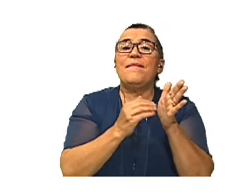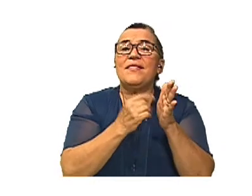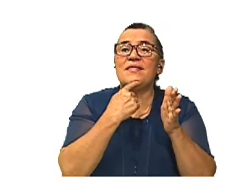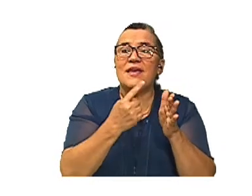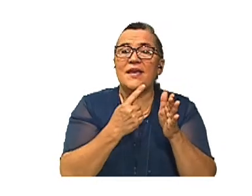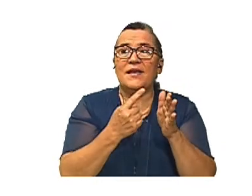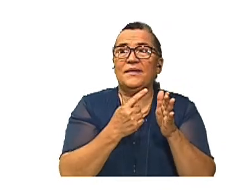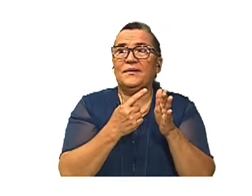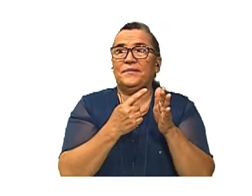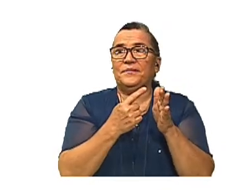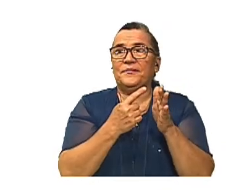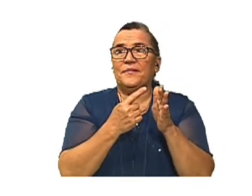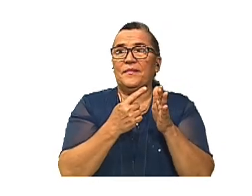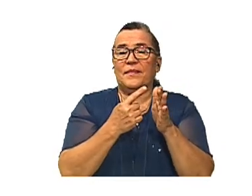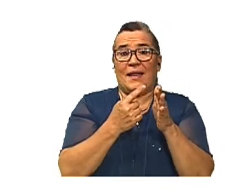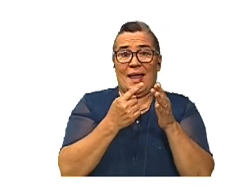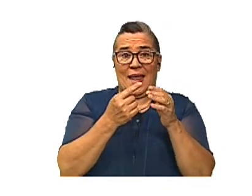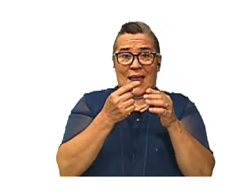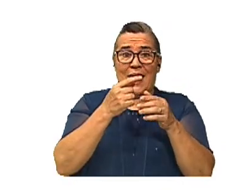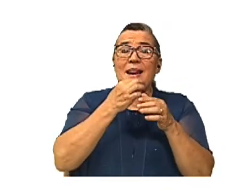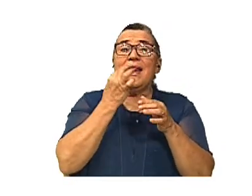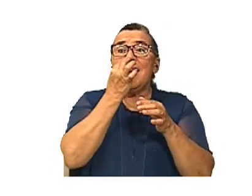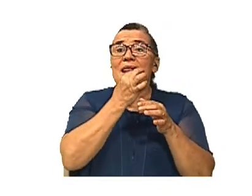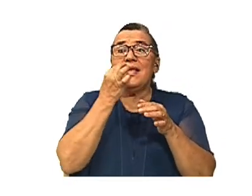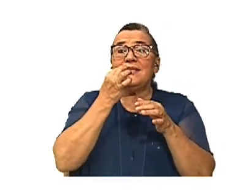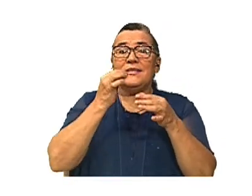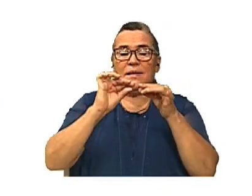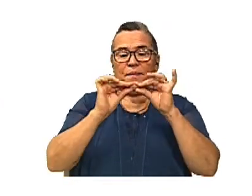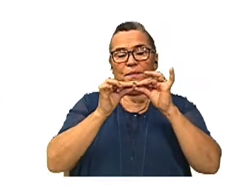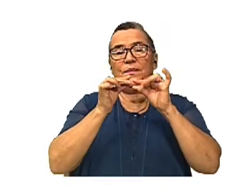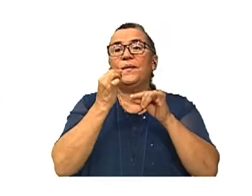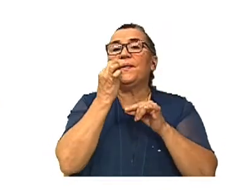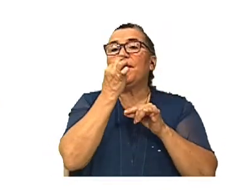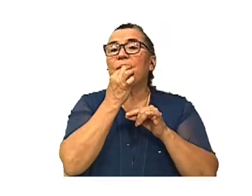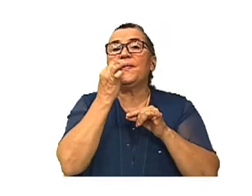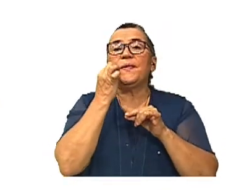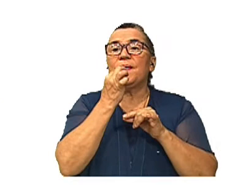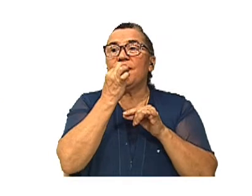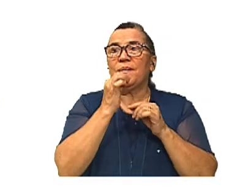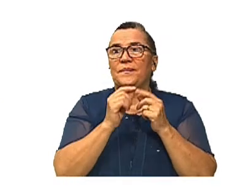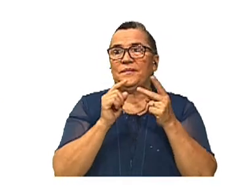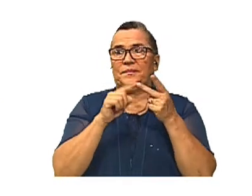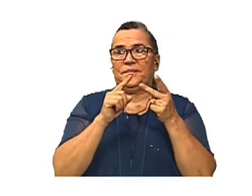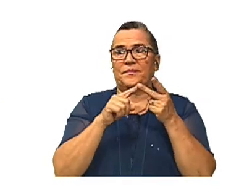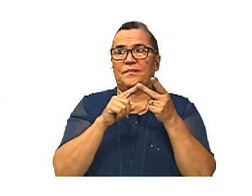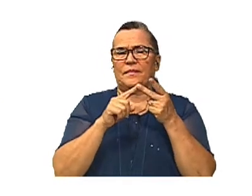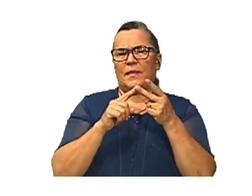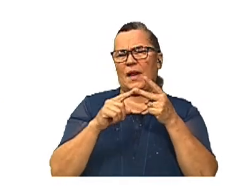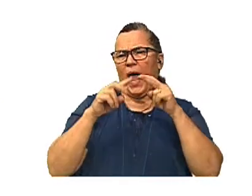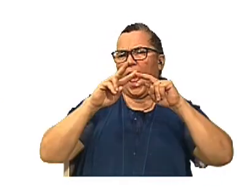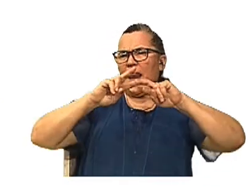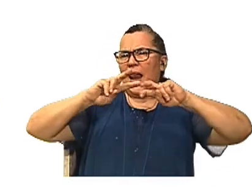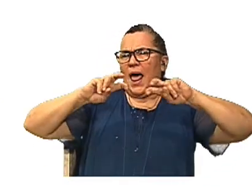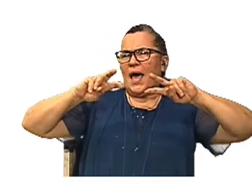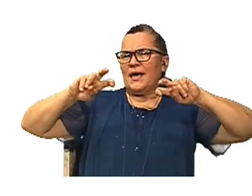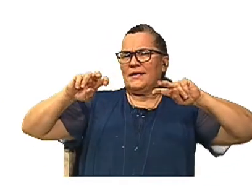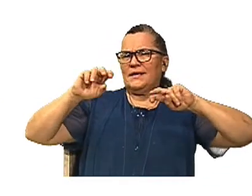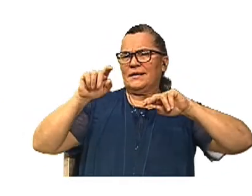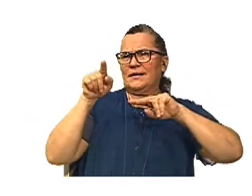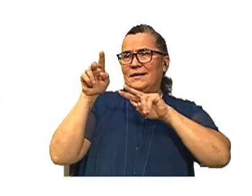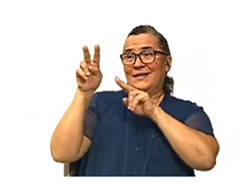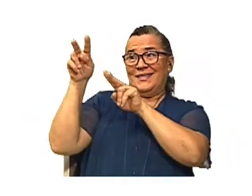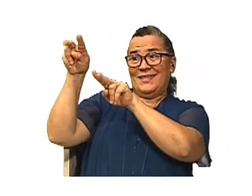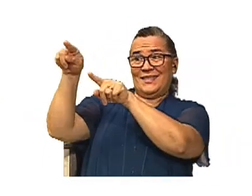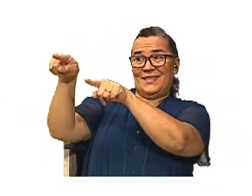Shade of lipstick. analyze. Analyze is